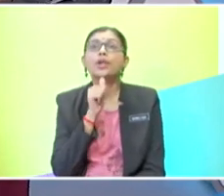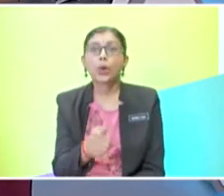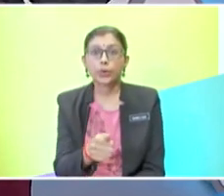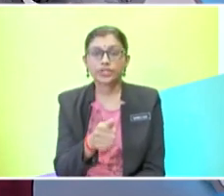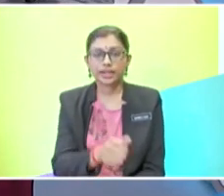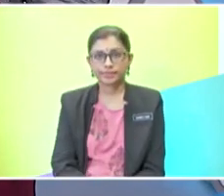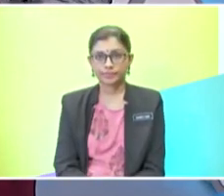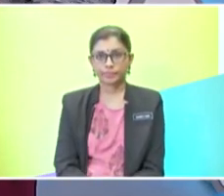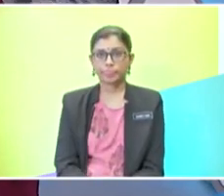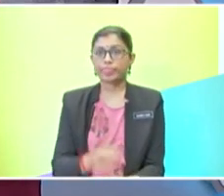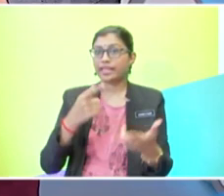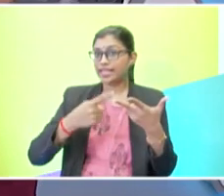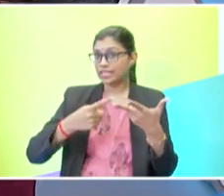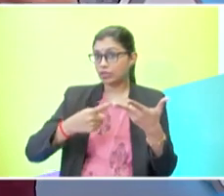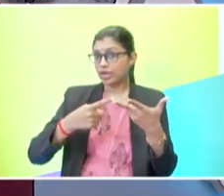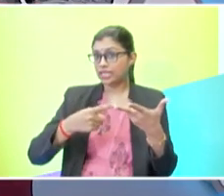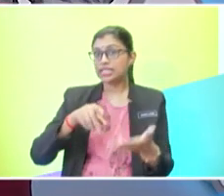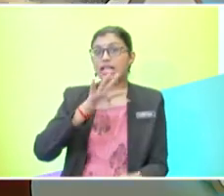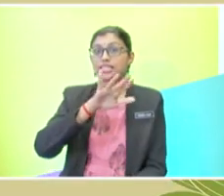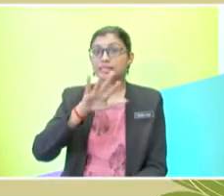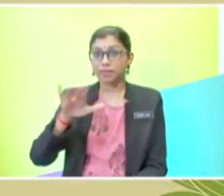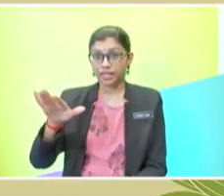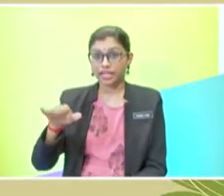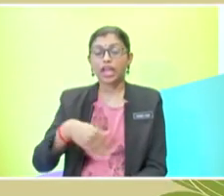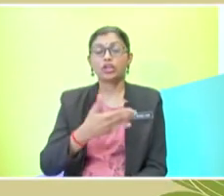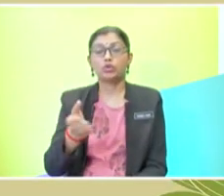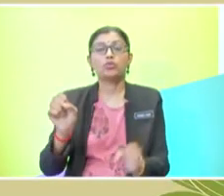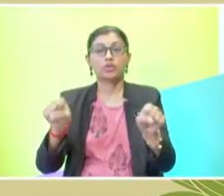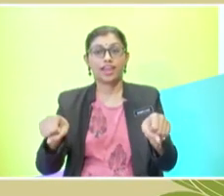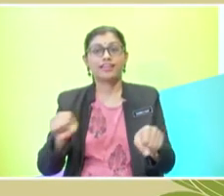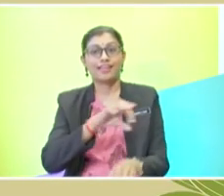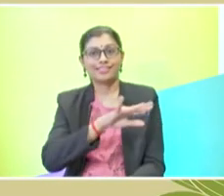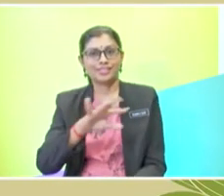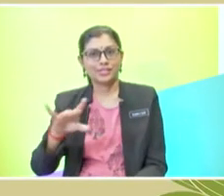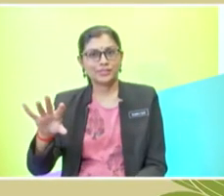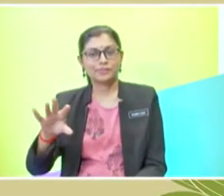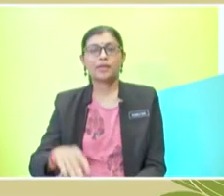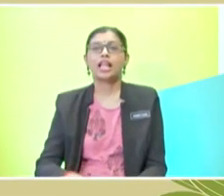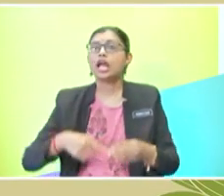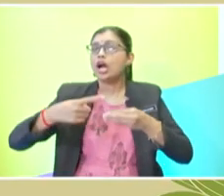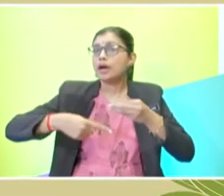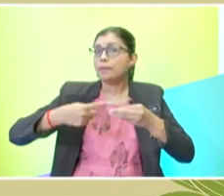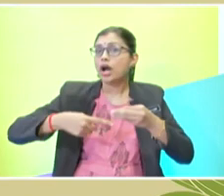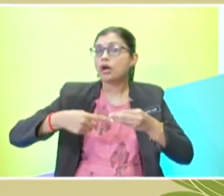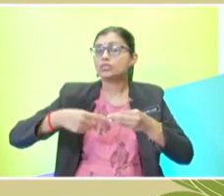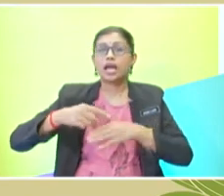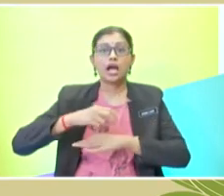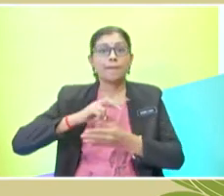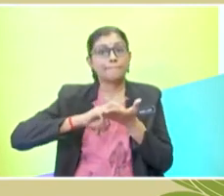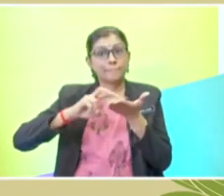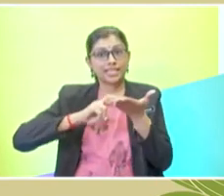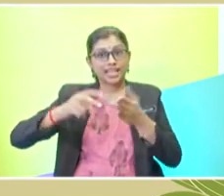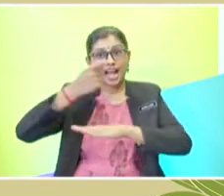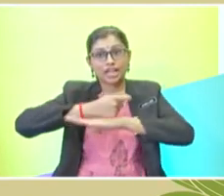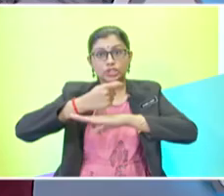did some spelling activity and they were able to spell some words related to pizza toppings mm-hmm. such as mushrooms,